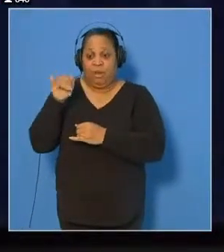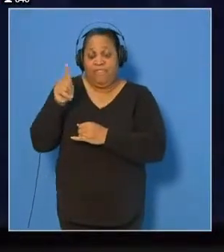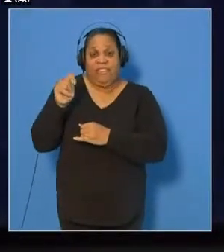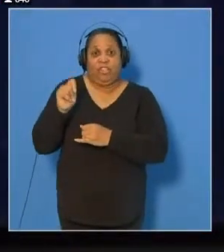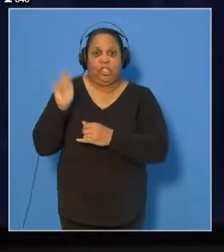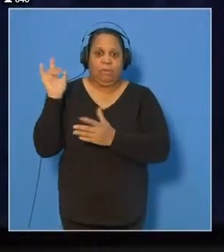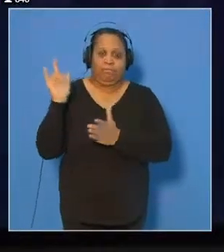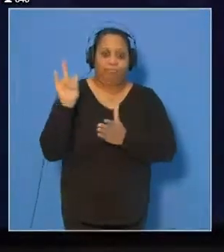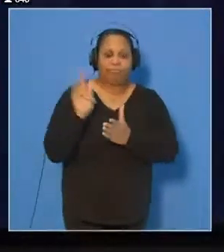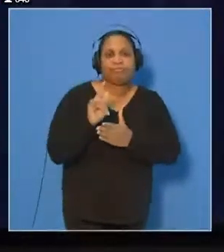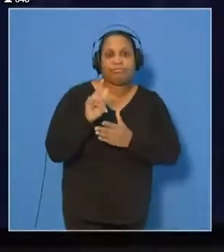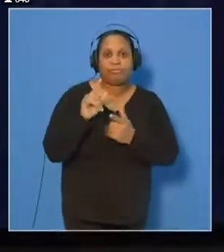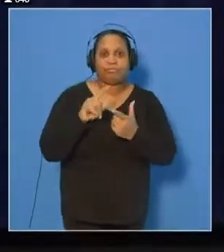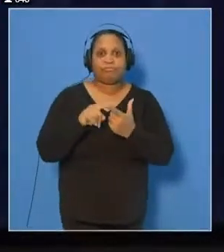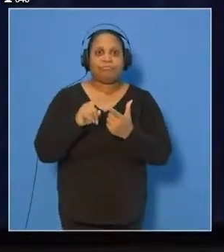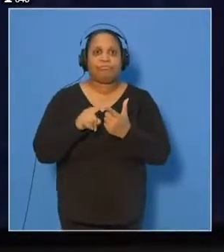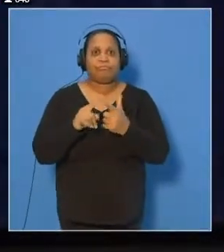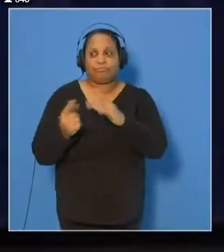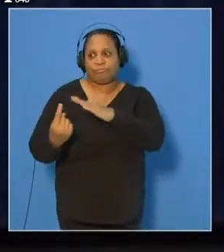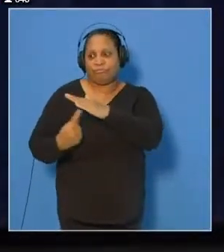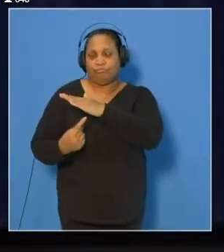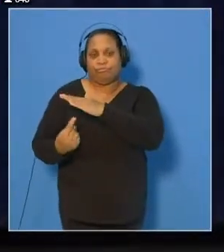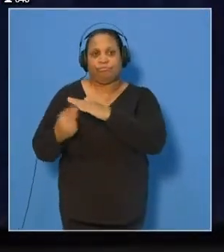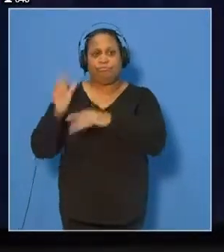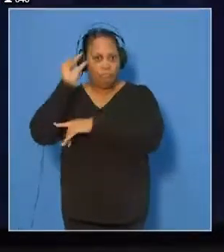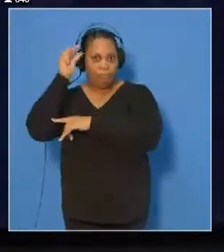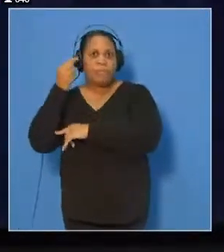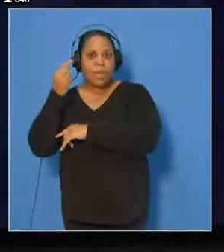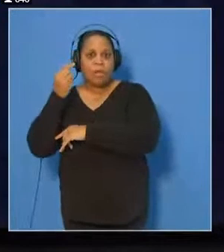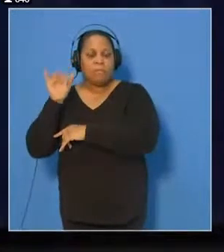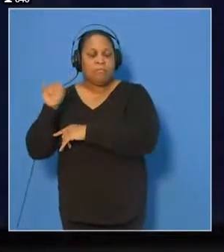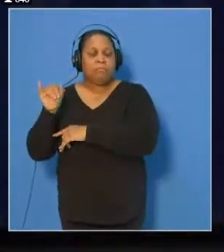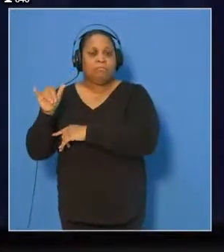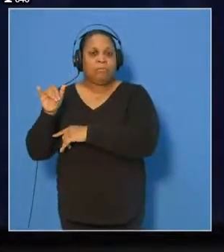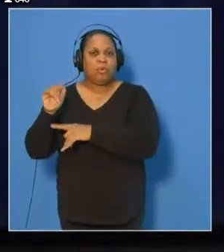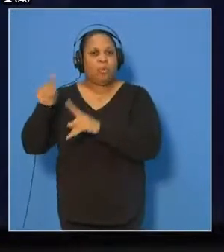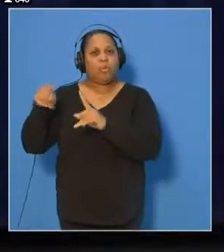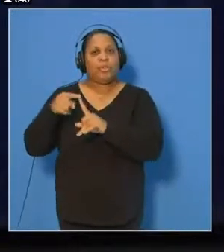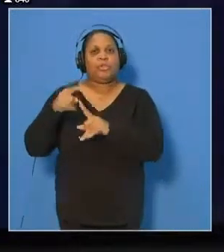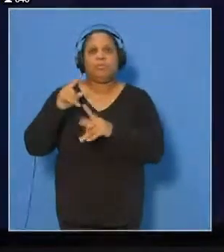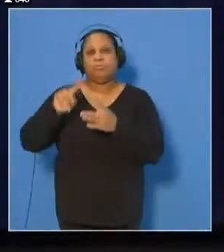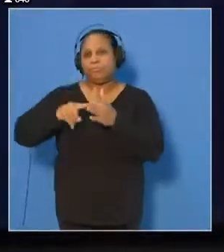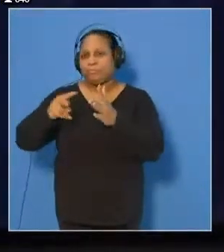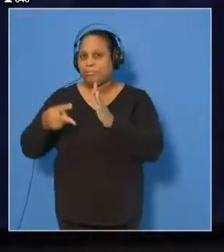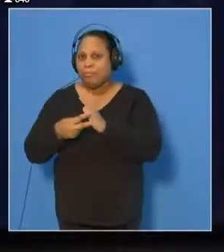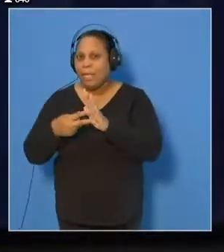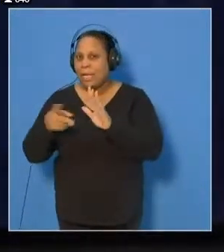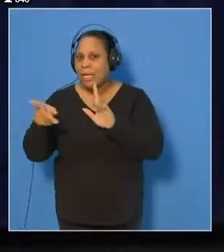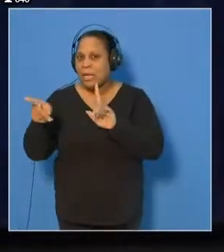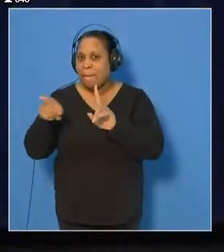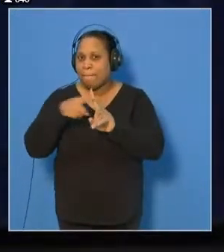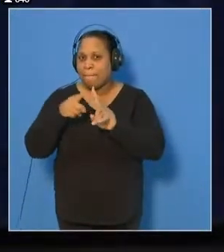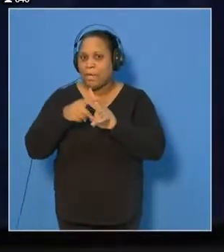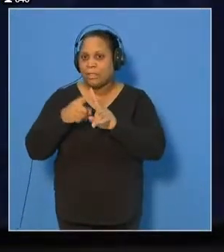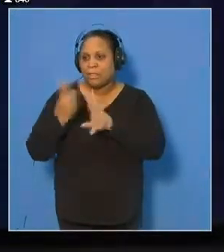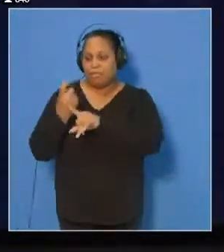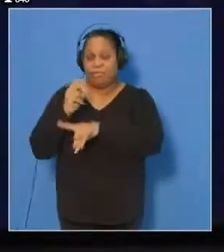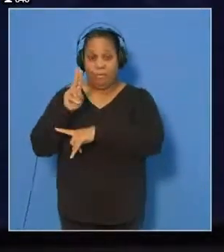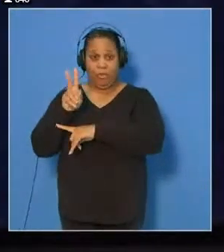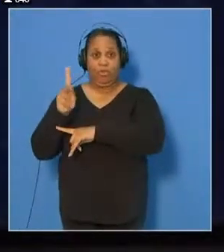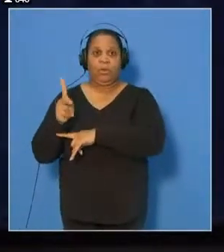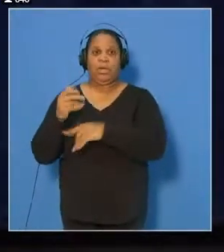coming into a quarantine facility the exact same way. When you talk about introducing positive cases to Bermuda, from the UK flights,